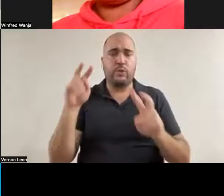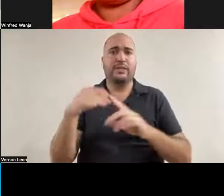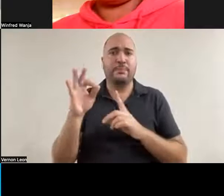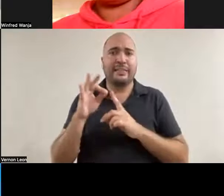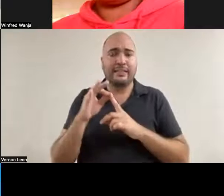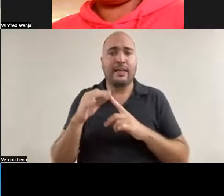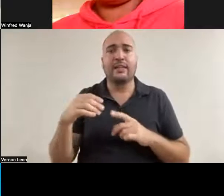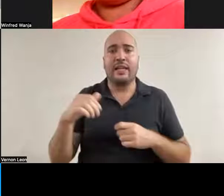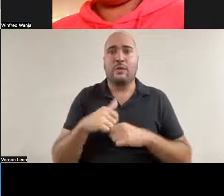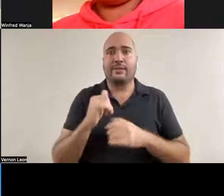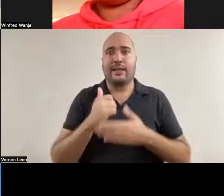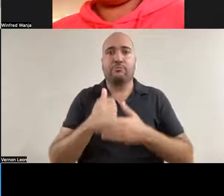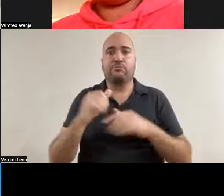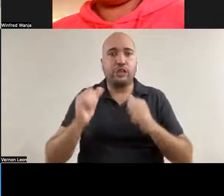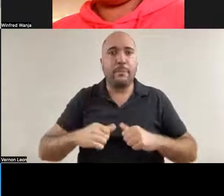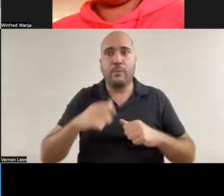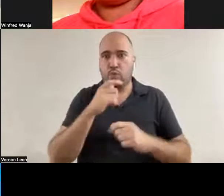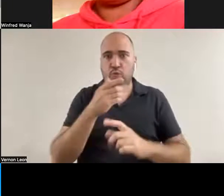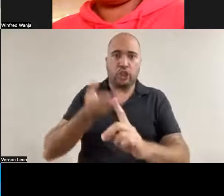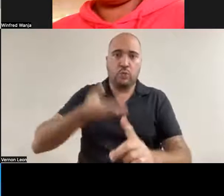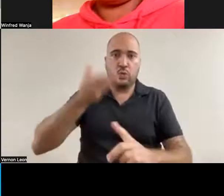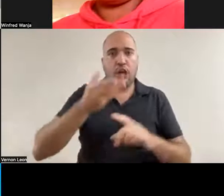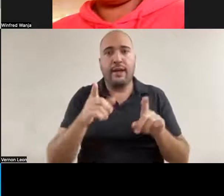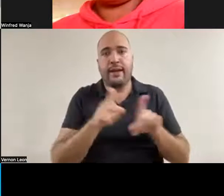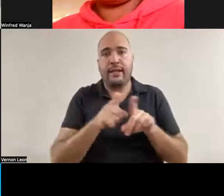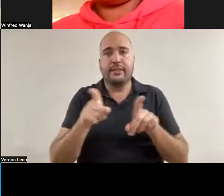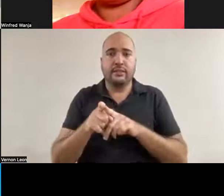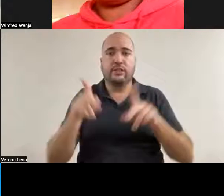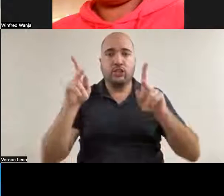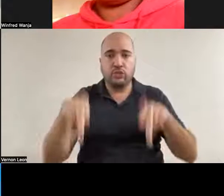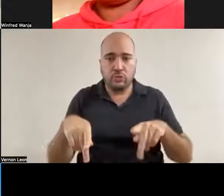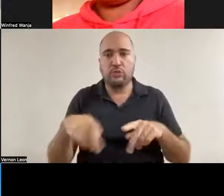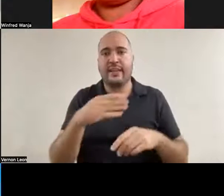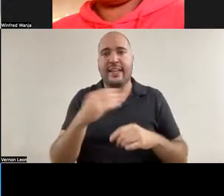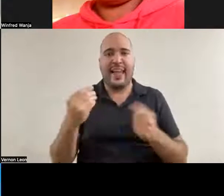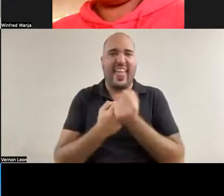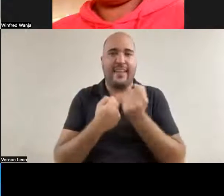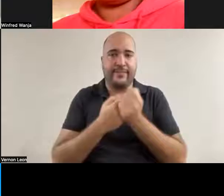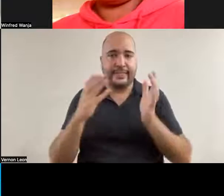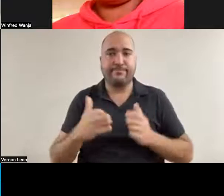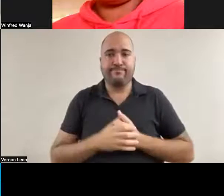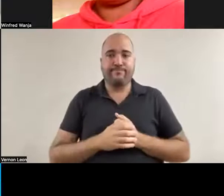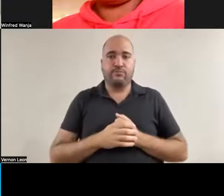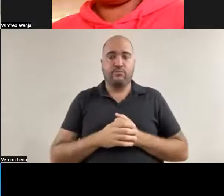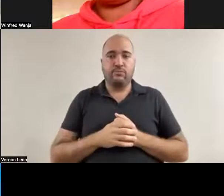helped shape who you are as a person and an advocate?